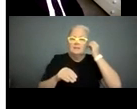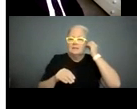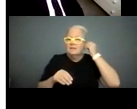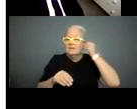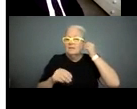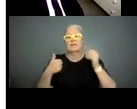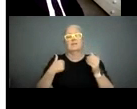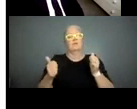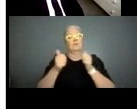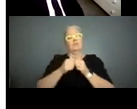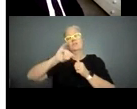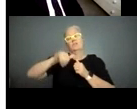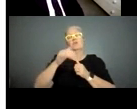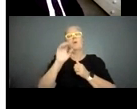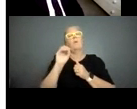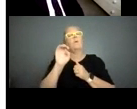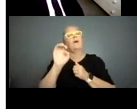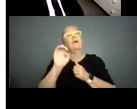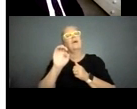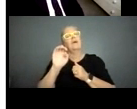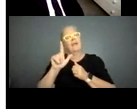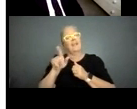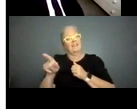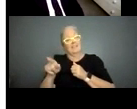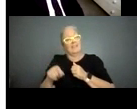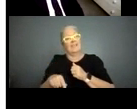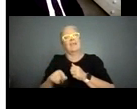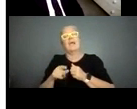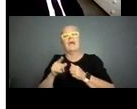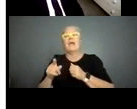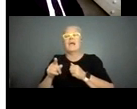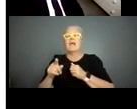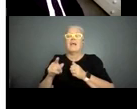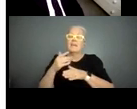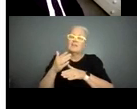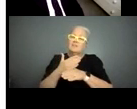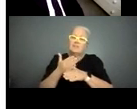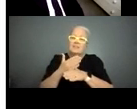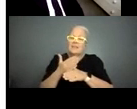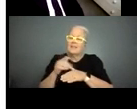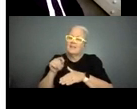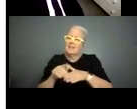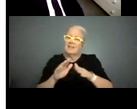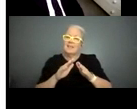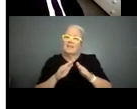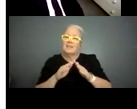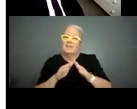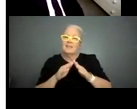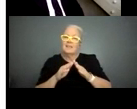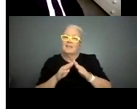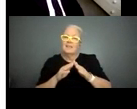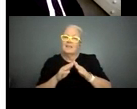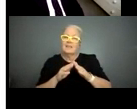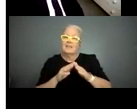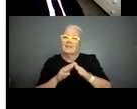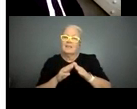When I'm a buddy with Joe, the best part is when he shares his jokes with me, and now we're